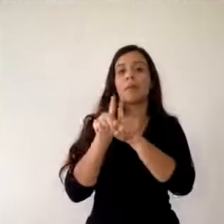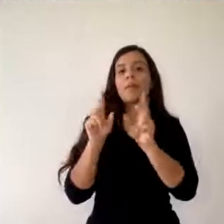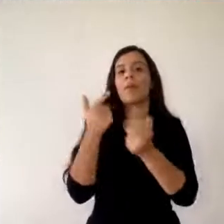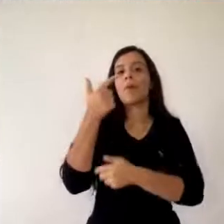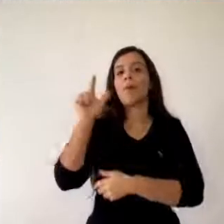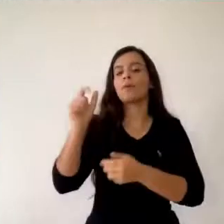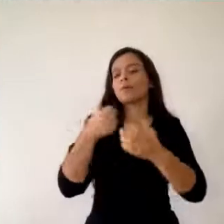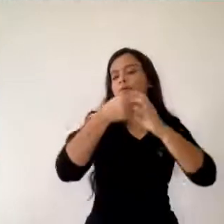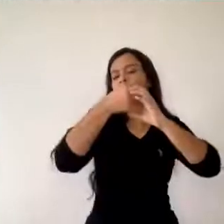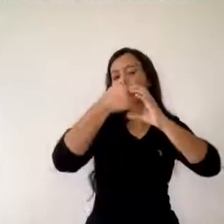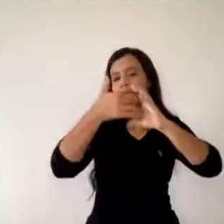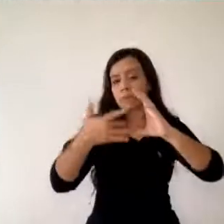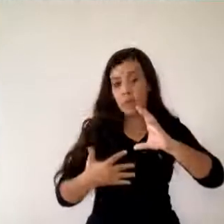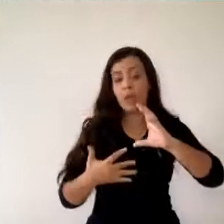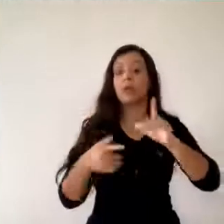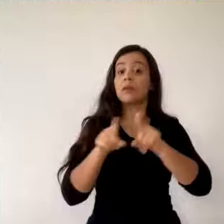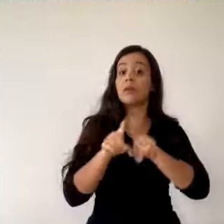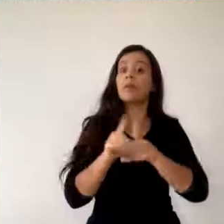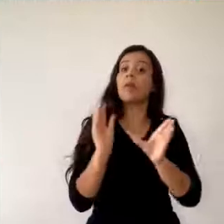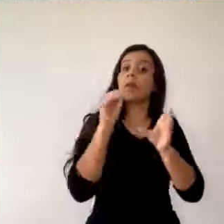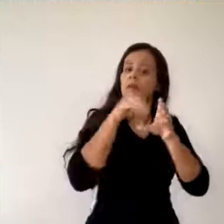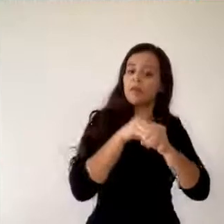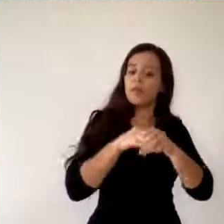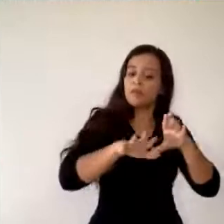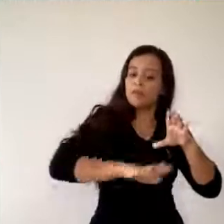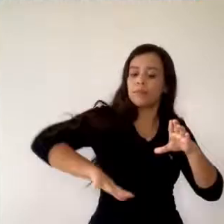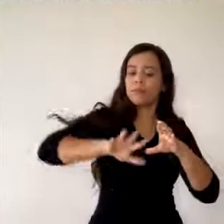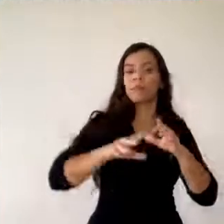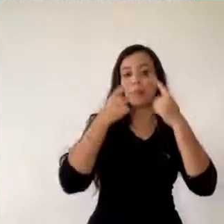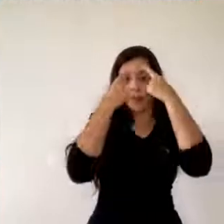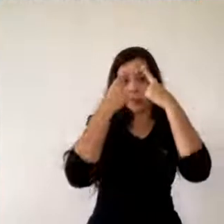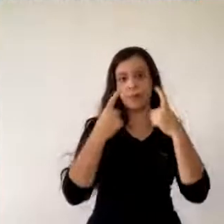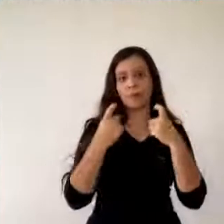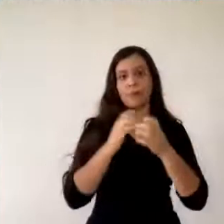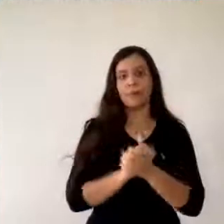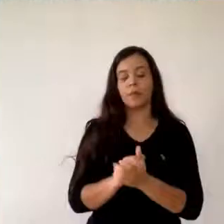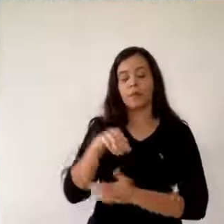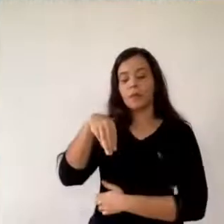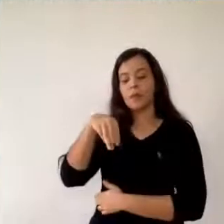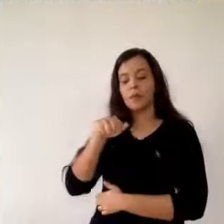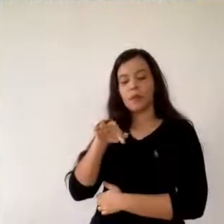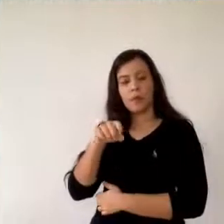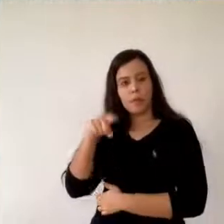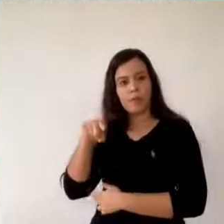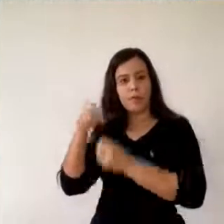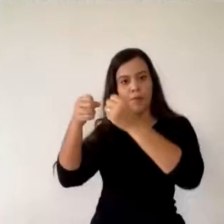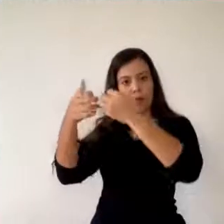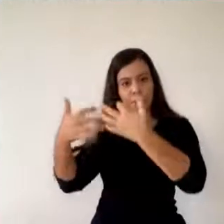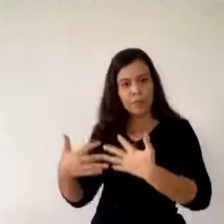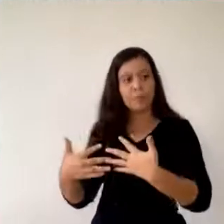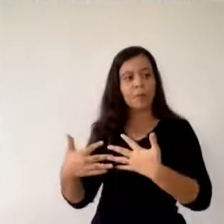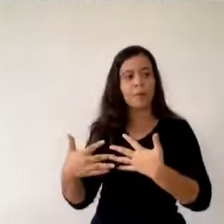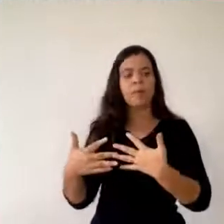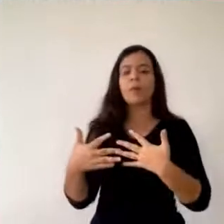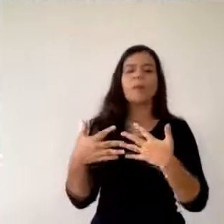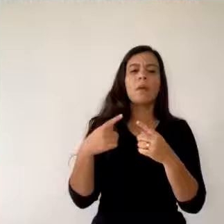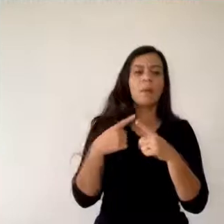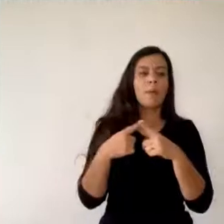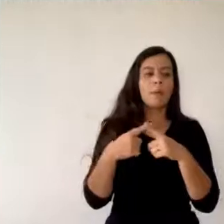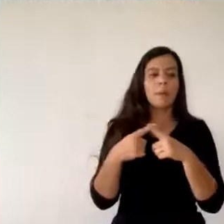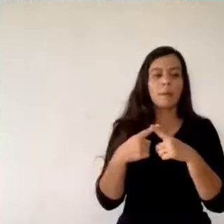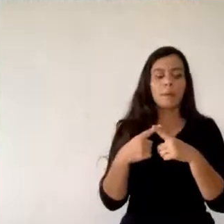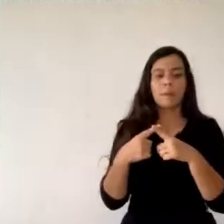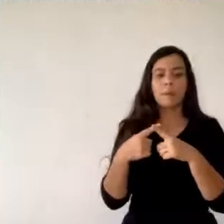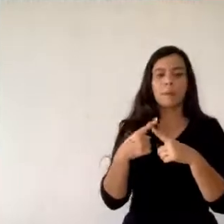extreme circumstances that emerge in the news. And it's something that's very interesting, which is